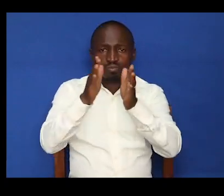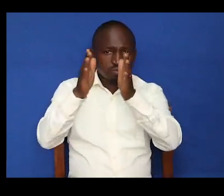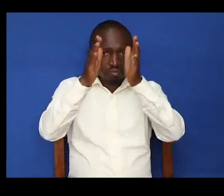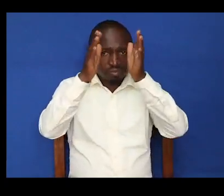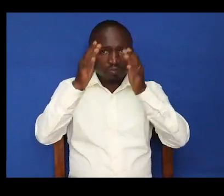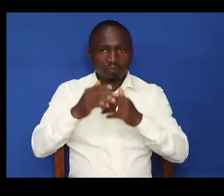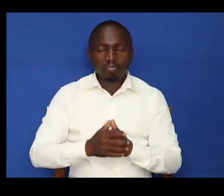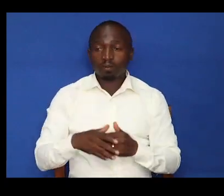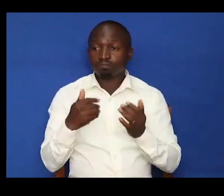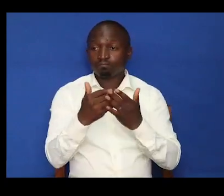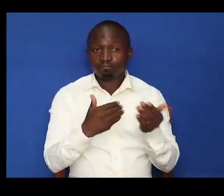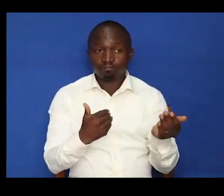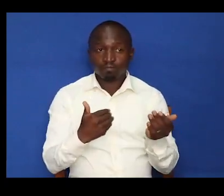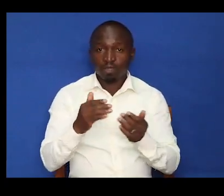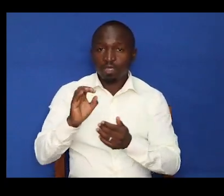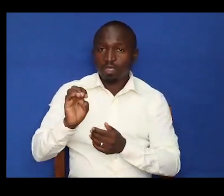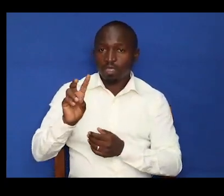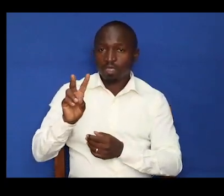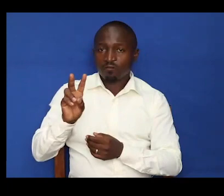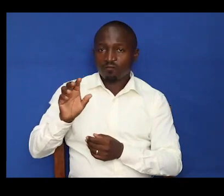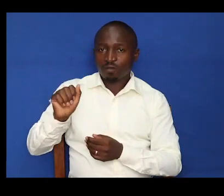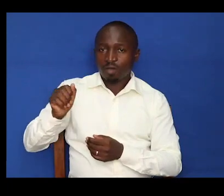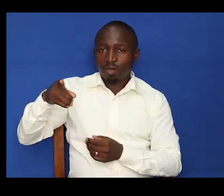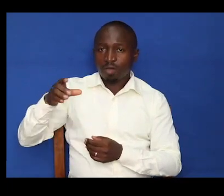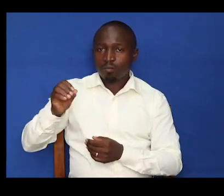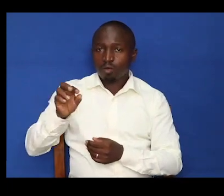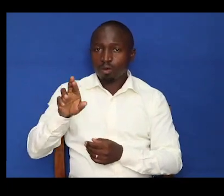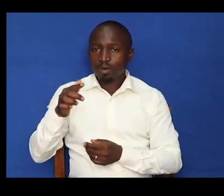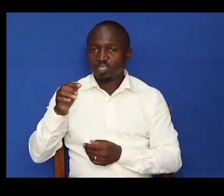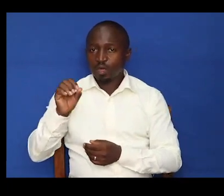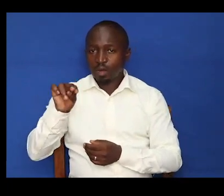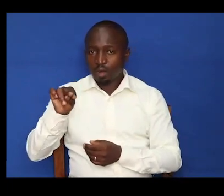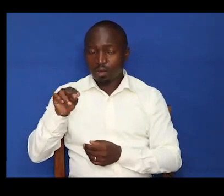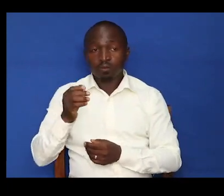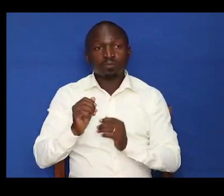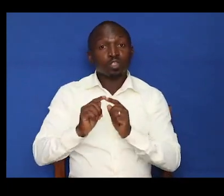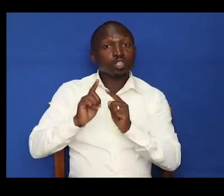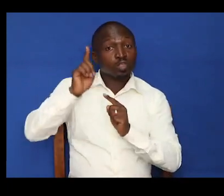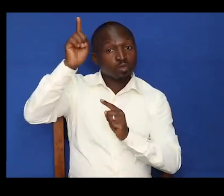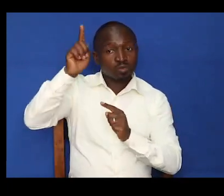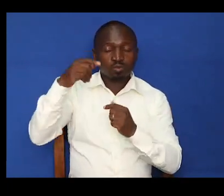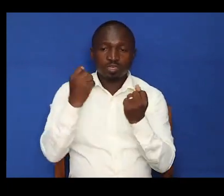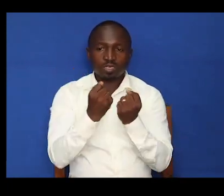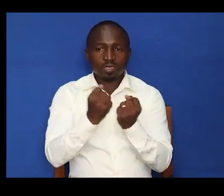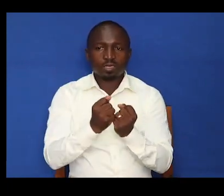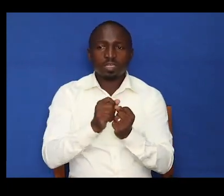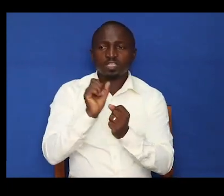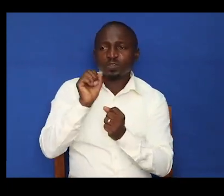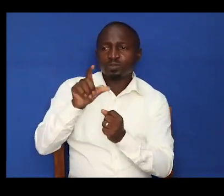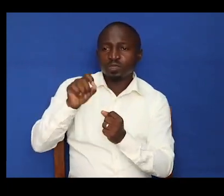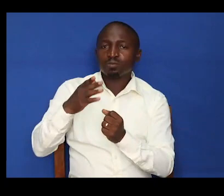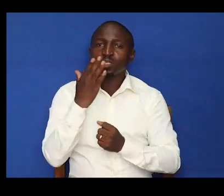Now, because of excessive evaporation, more salty crystals formed, added